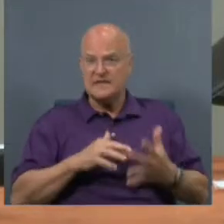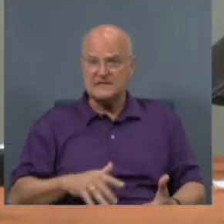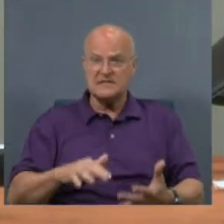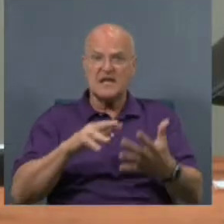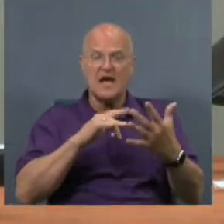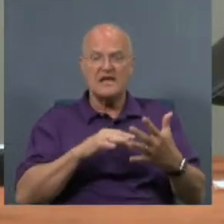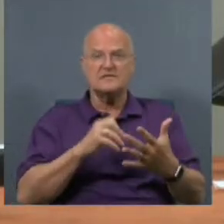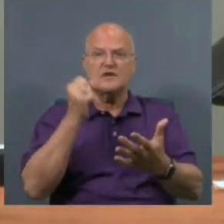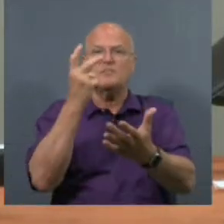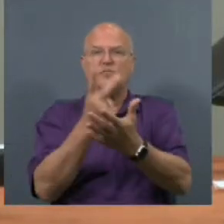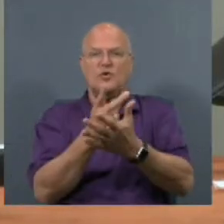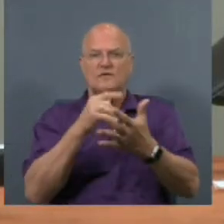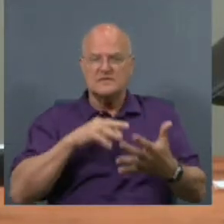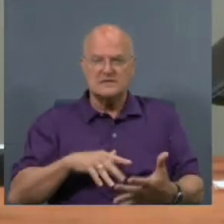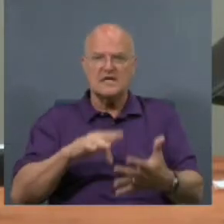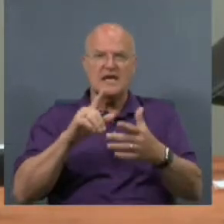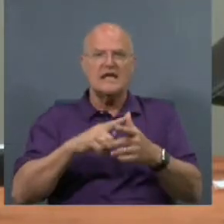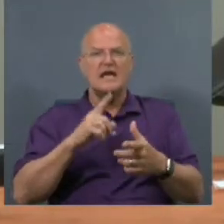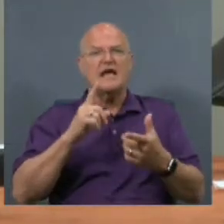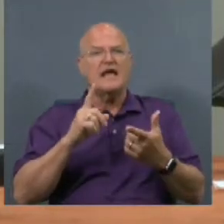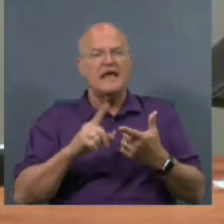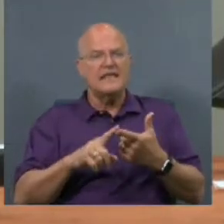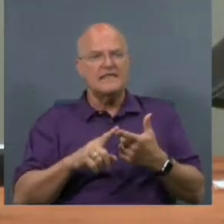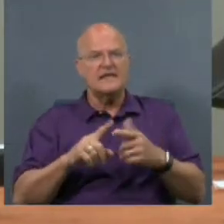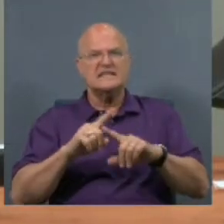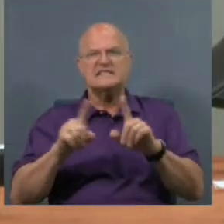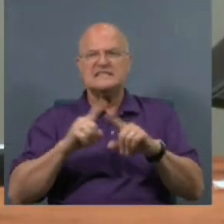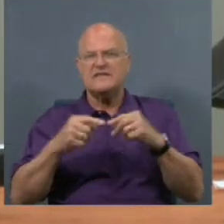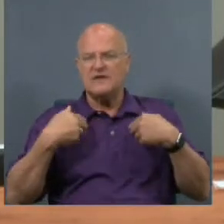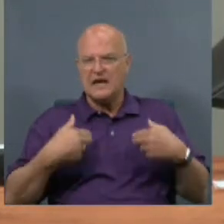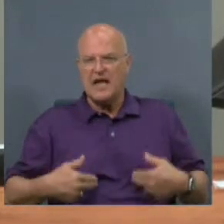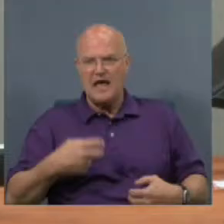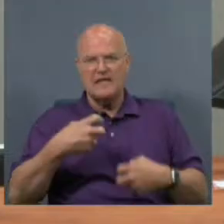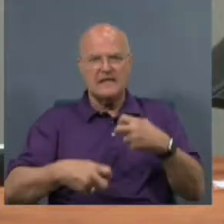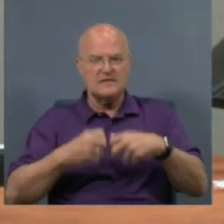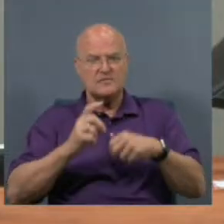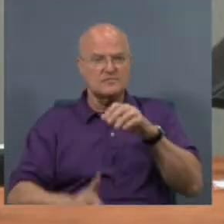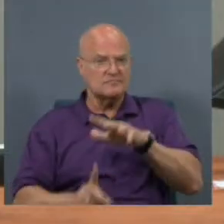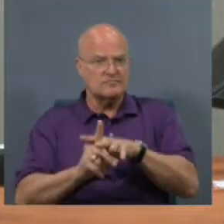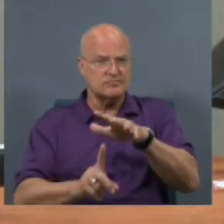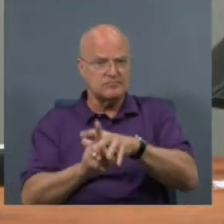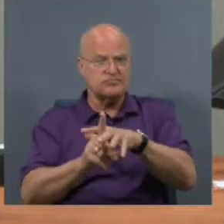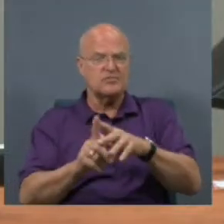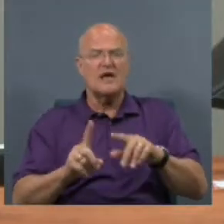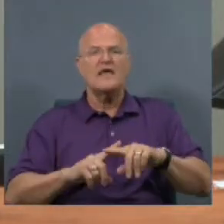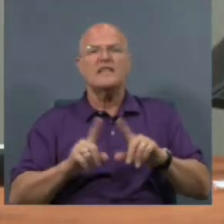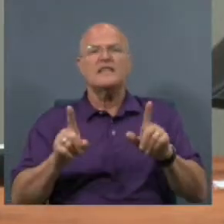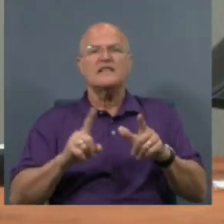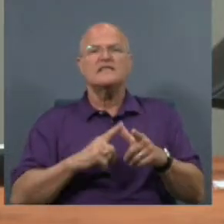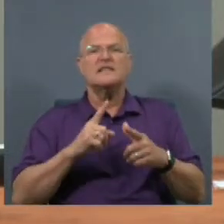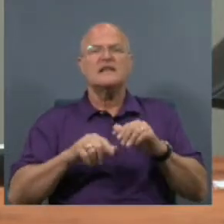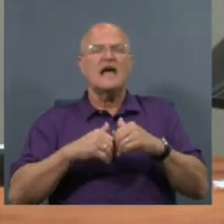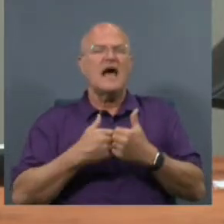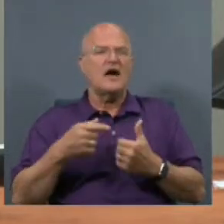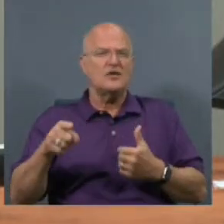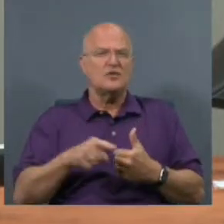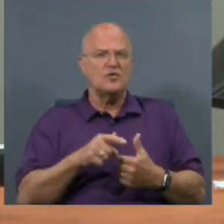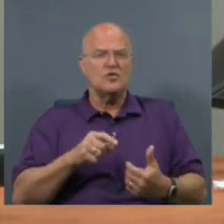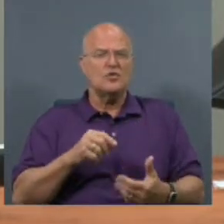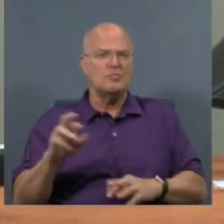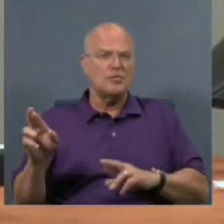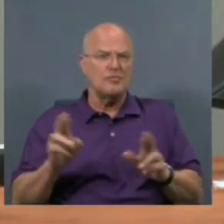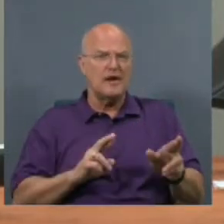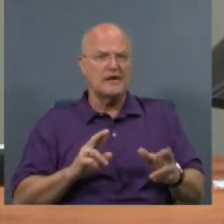let's say you get approved, you do these studies, and there are, different health issues that may arise, then how are you prepared to